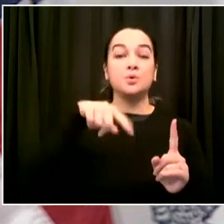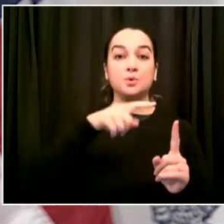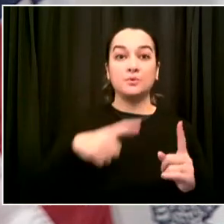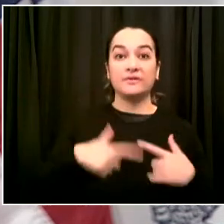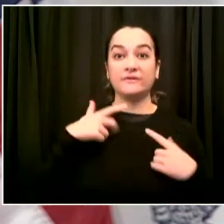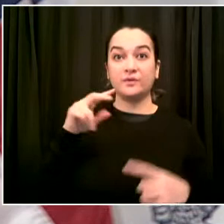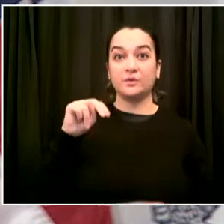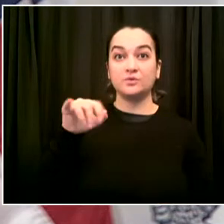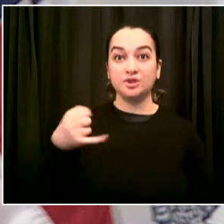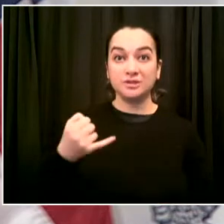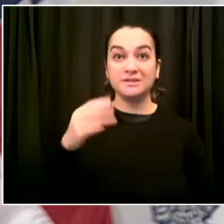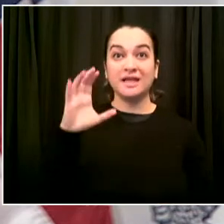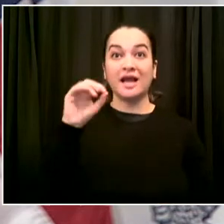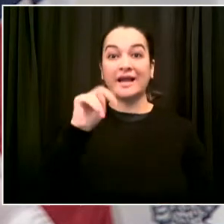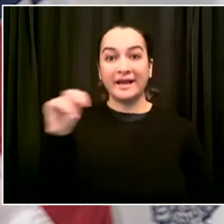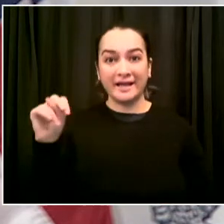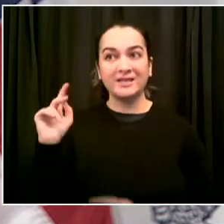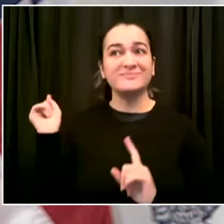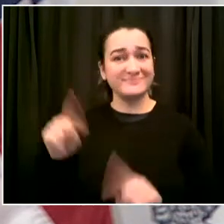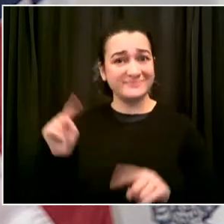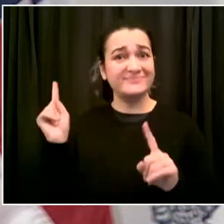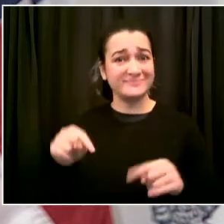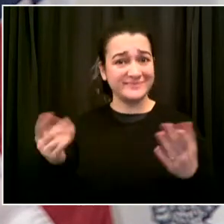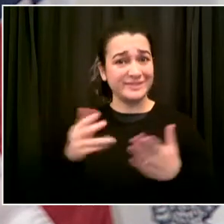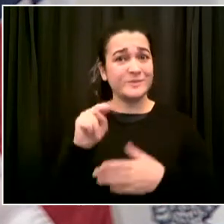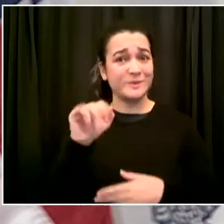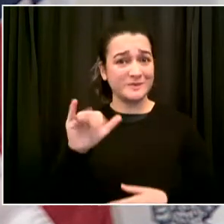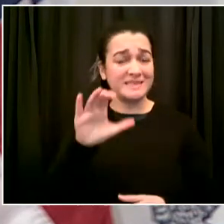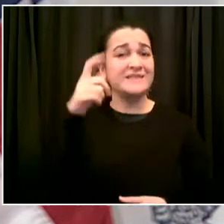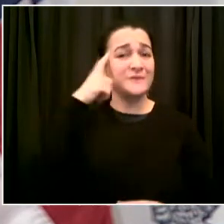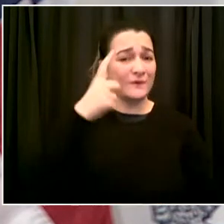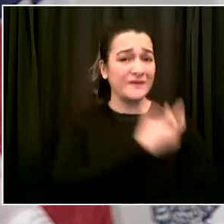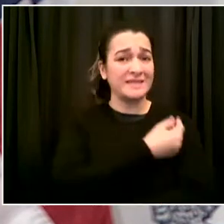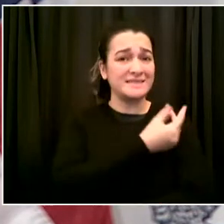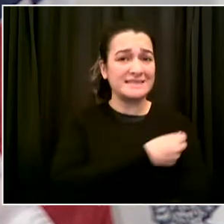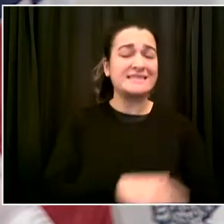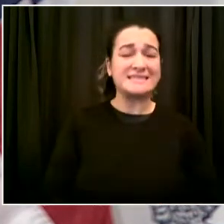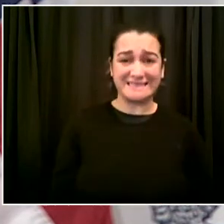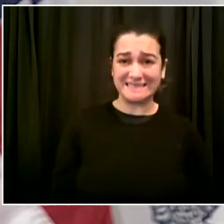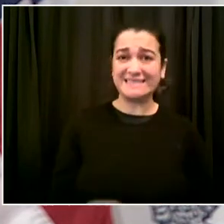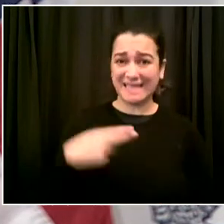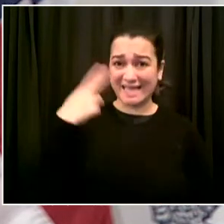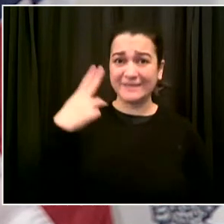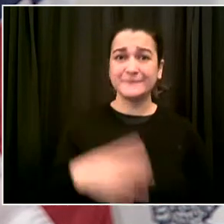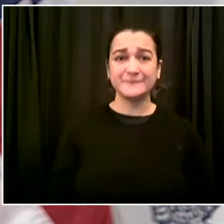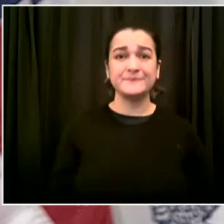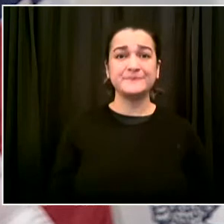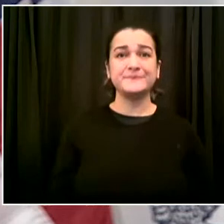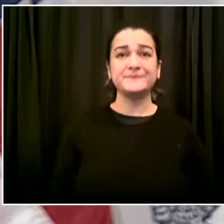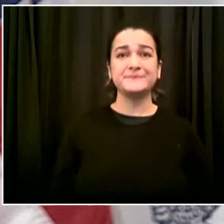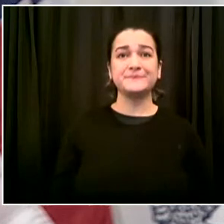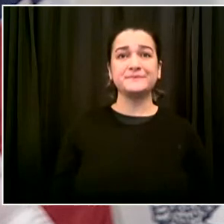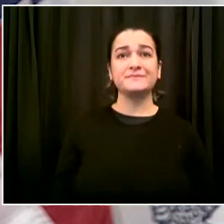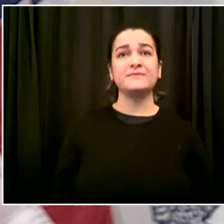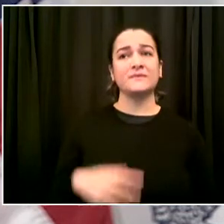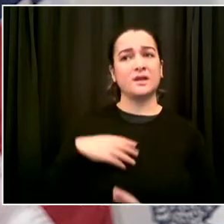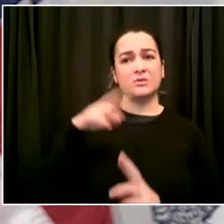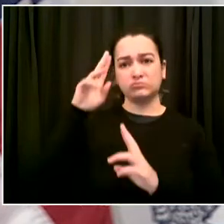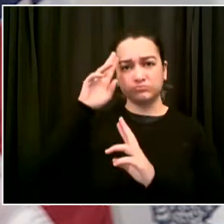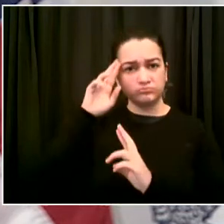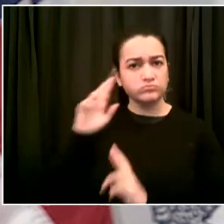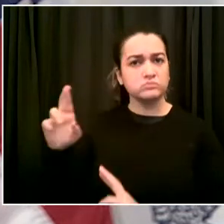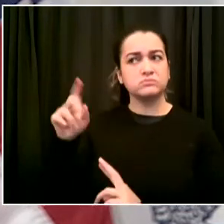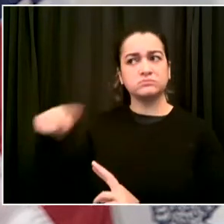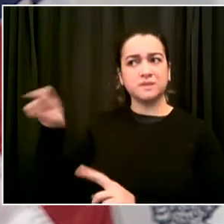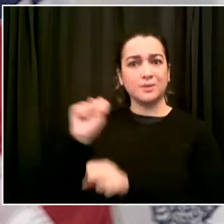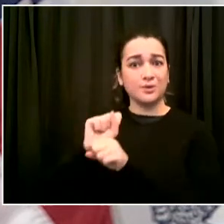just individuals who came in because they had an opportunity to get a dose. We respect them, we care for them, but we want to see folks